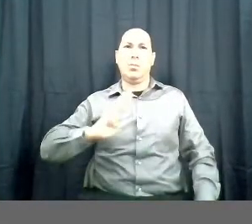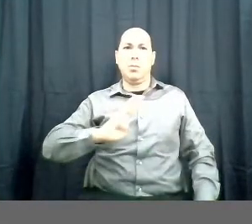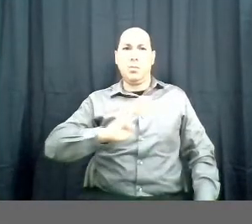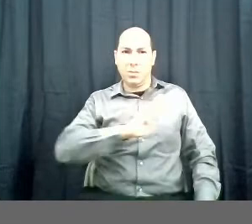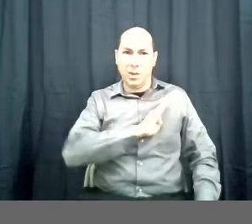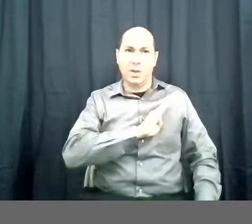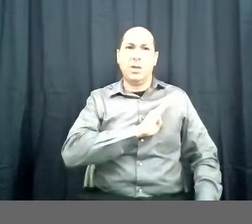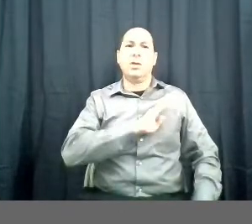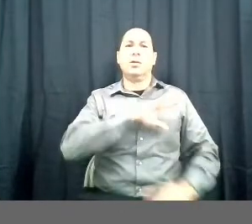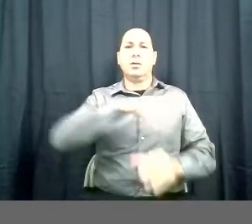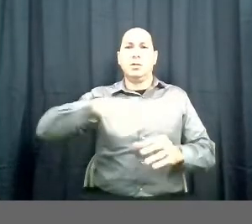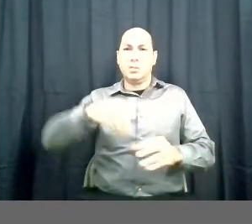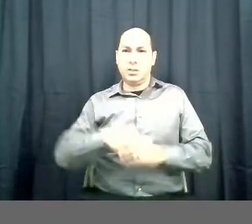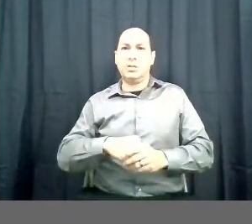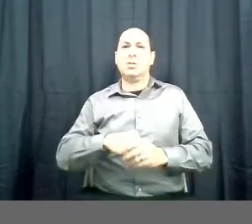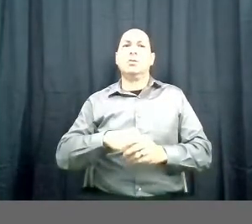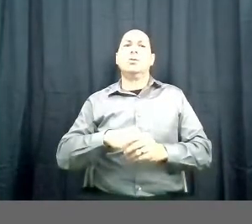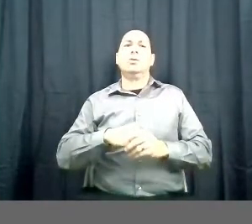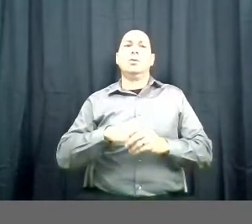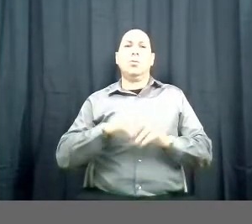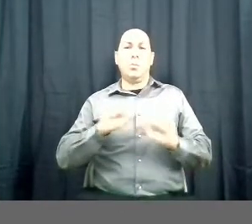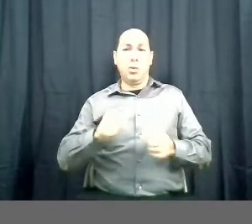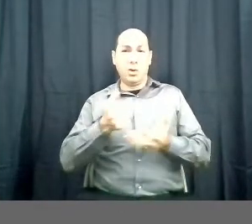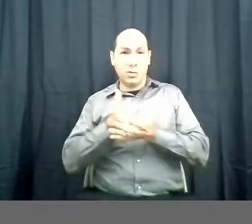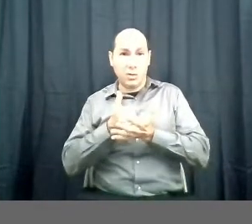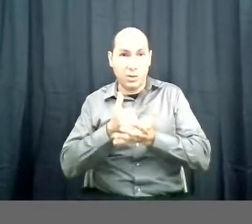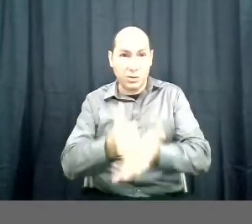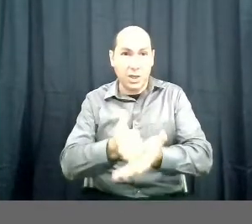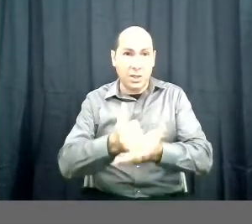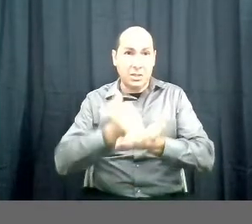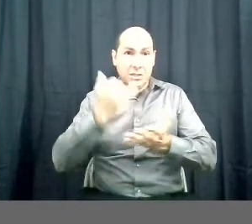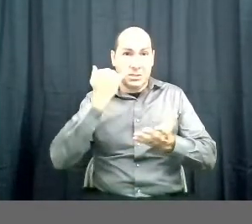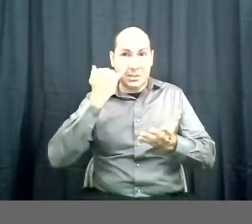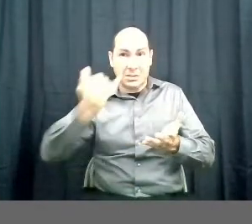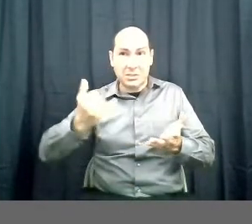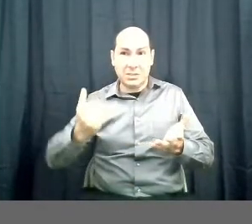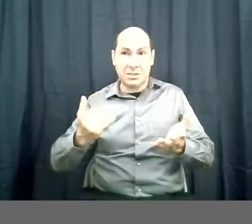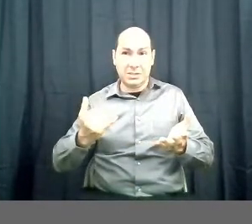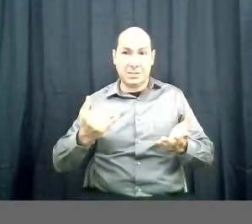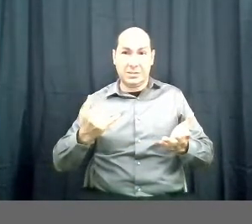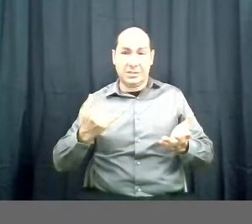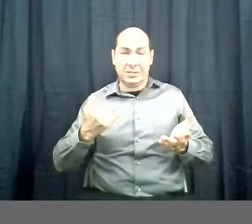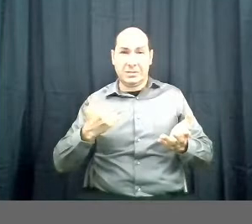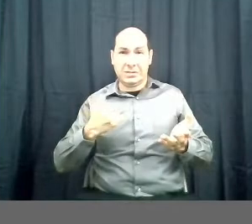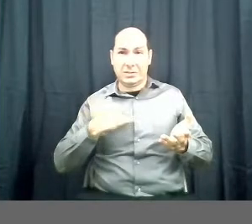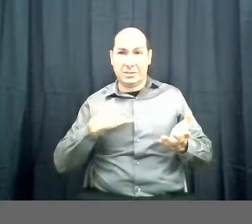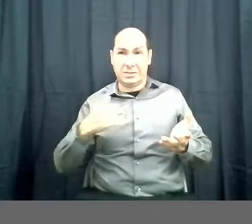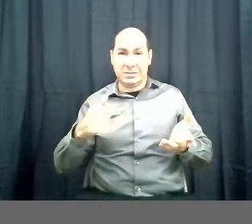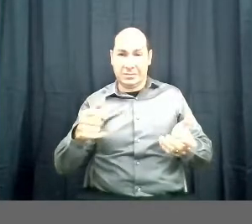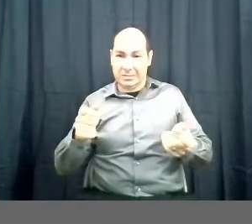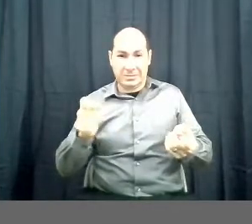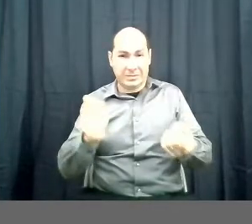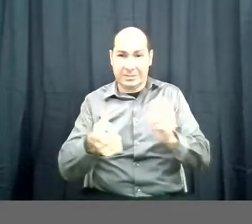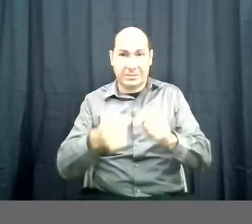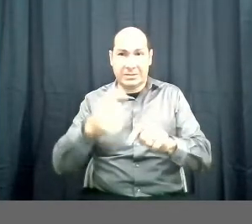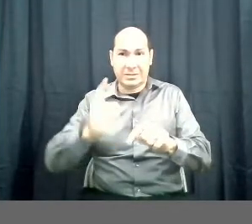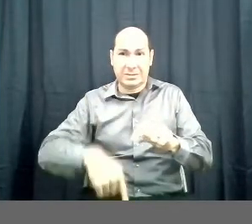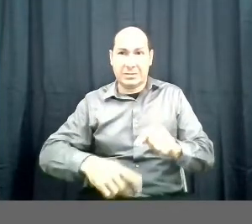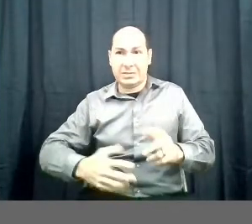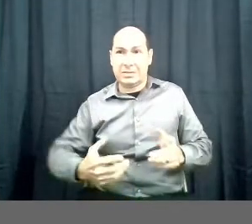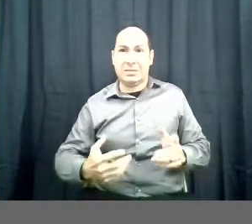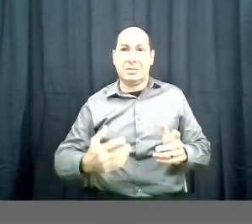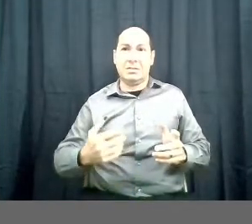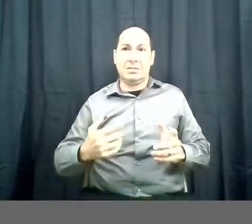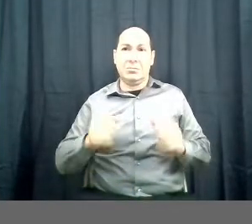whether or not negotiations have been in good faith? Does that make sense? My question. In other words, we could have a couple of